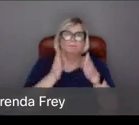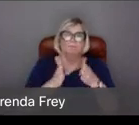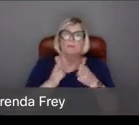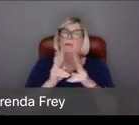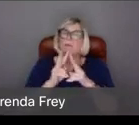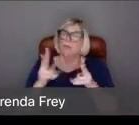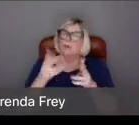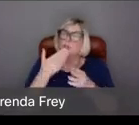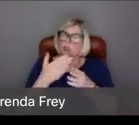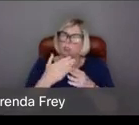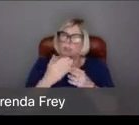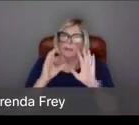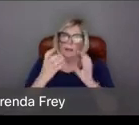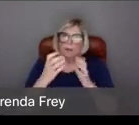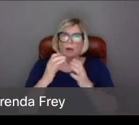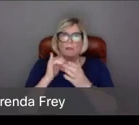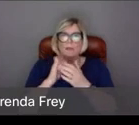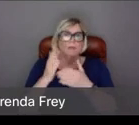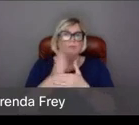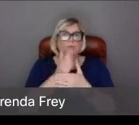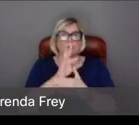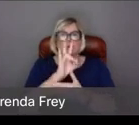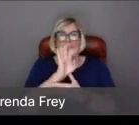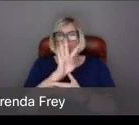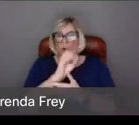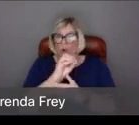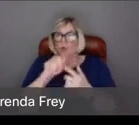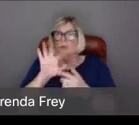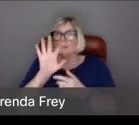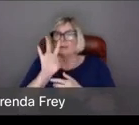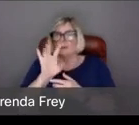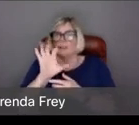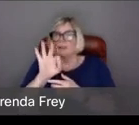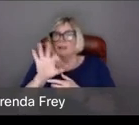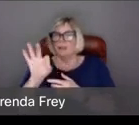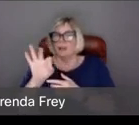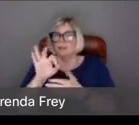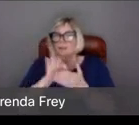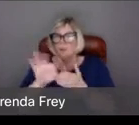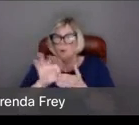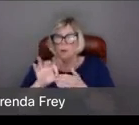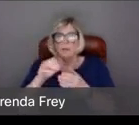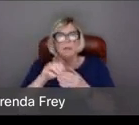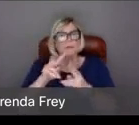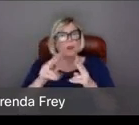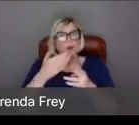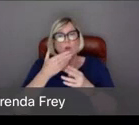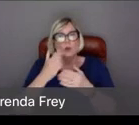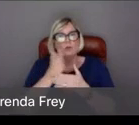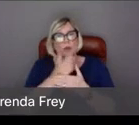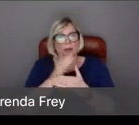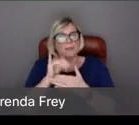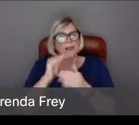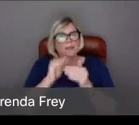very good, and that's where your score ranges from 740 to 799. And in the very good range, this is also